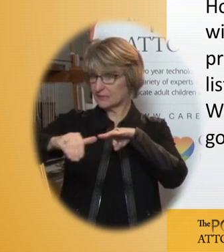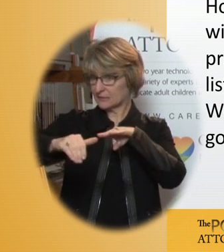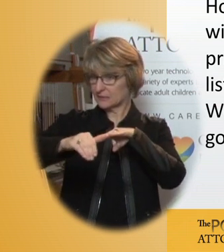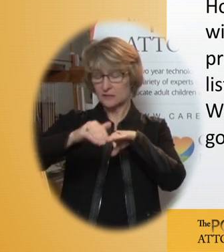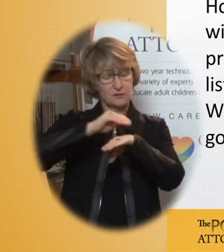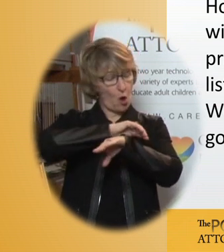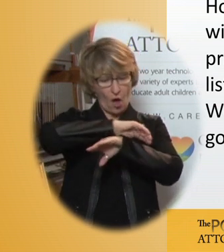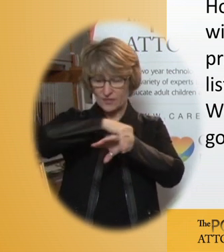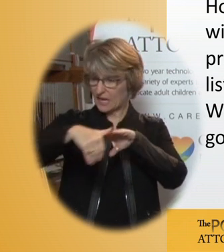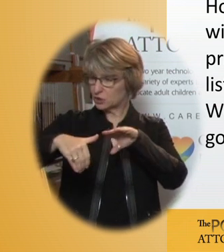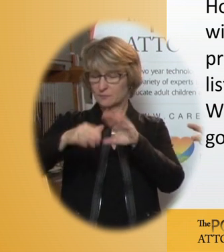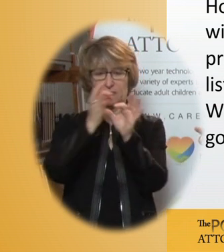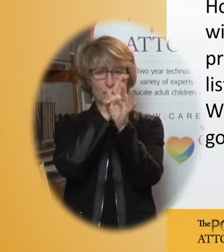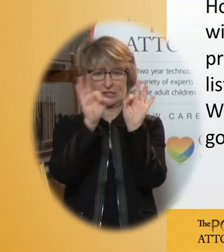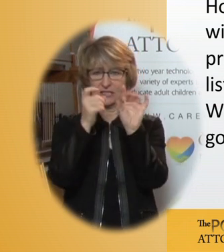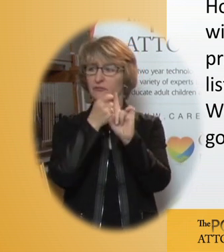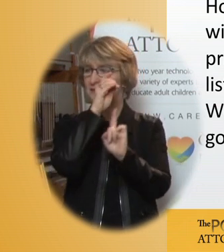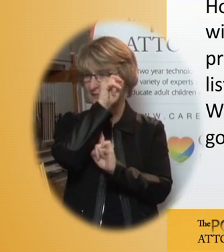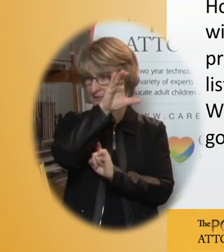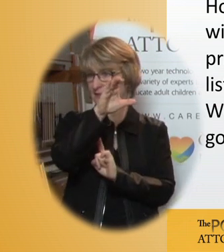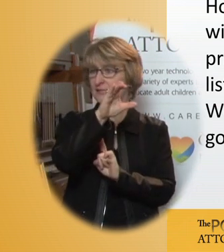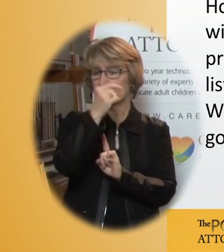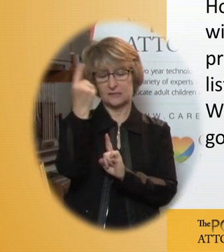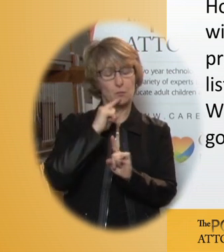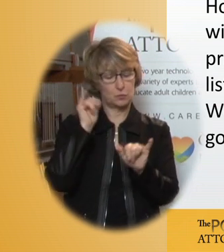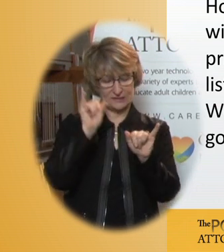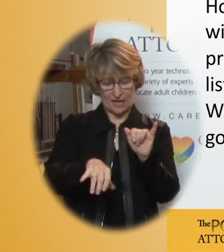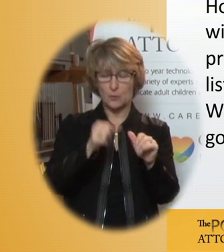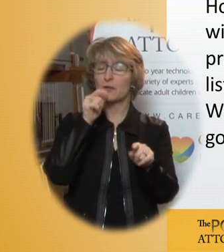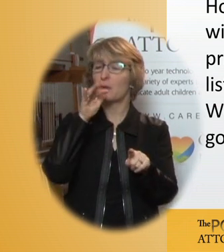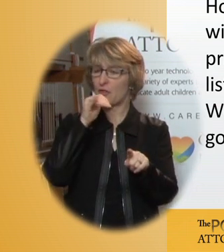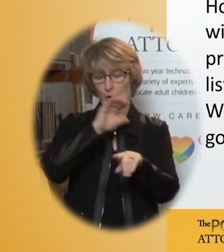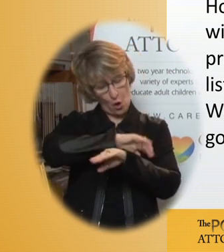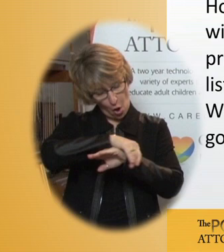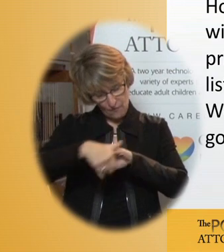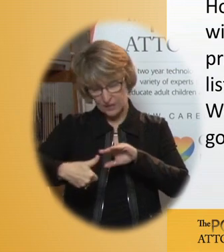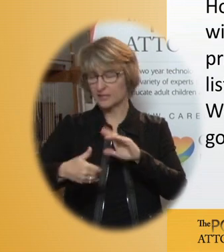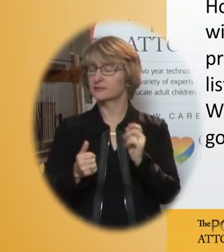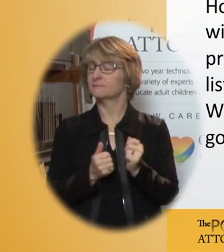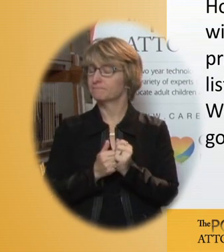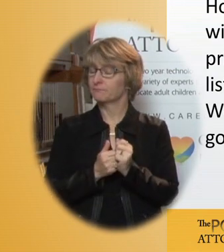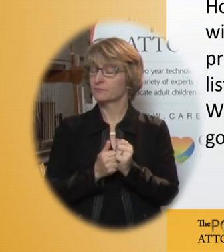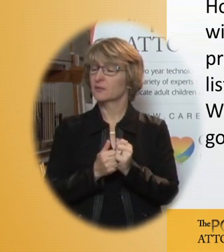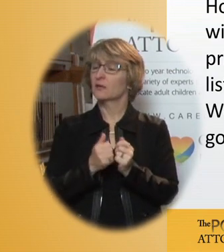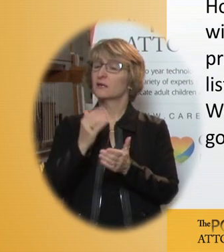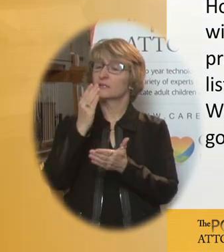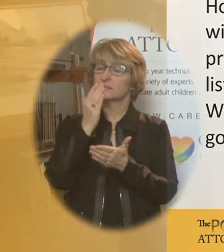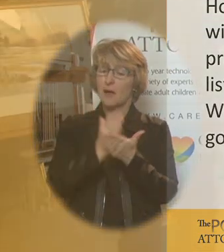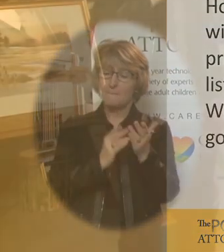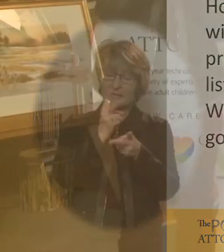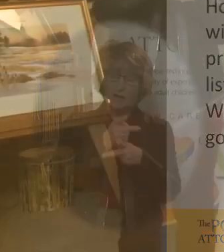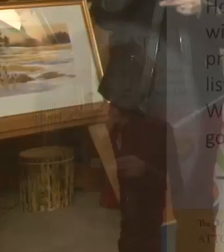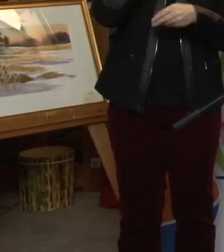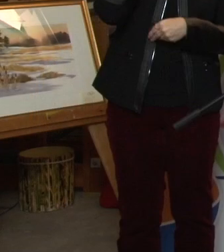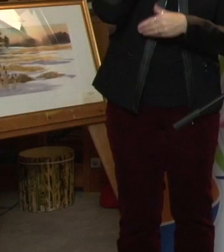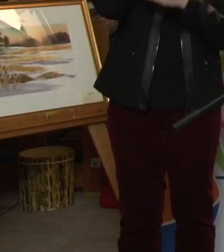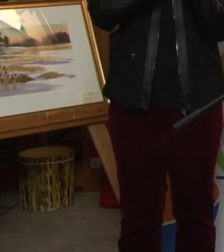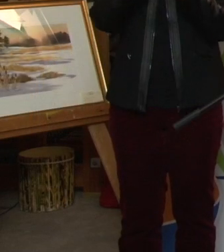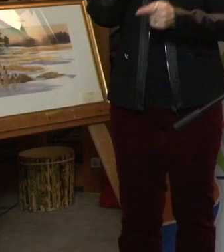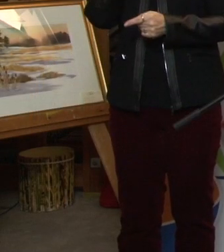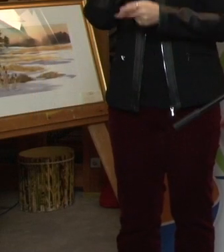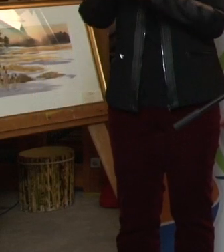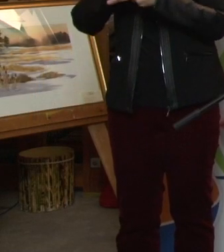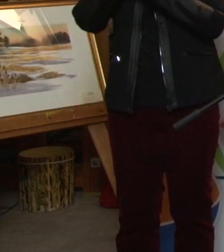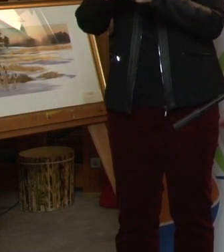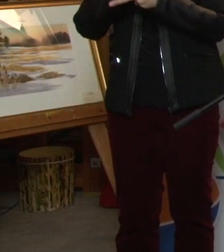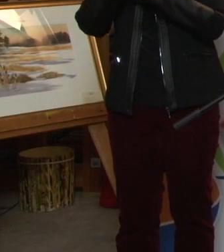get night shifts free from the CCAC. She got some care from the home, and she got paid for some private care. So